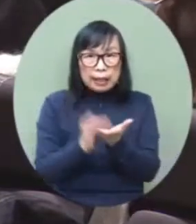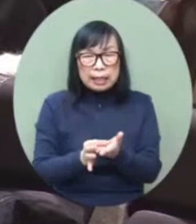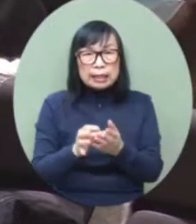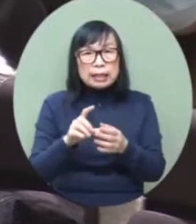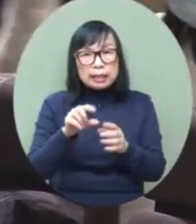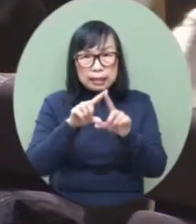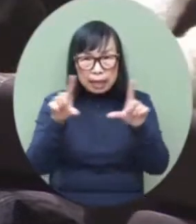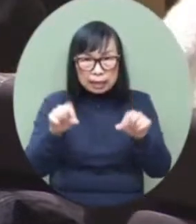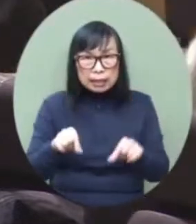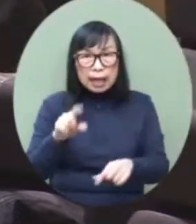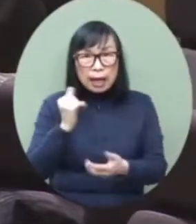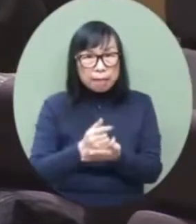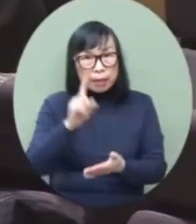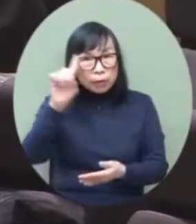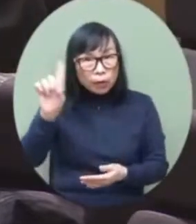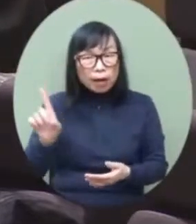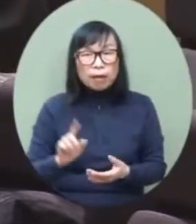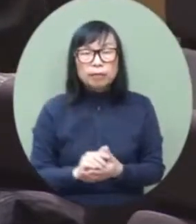mainland had built?